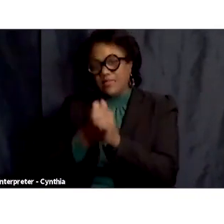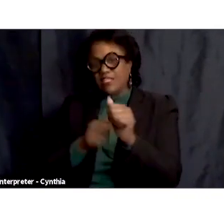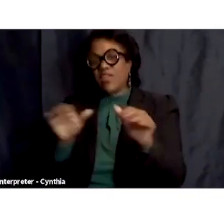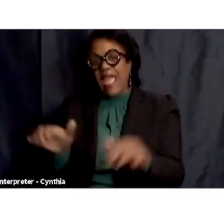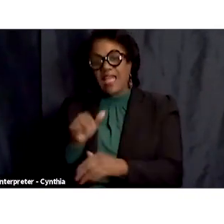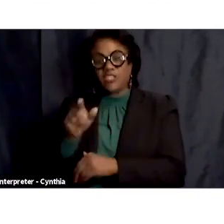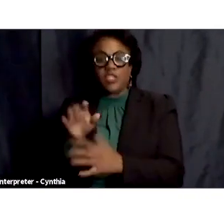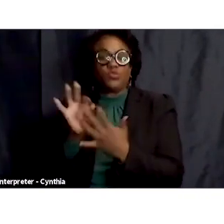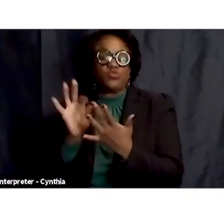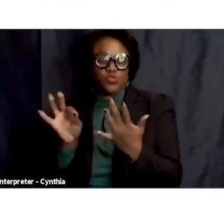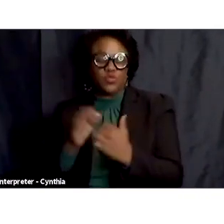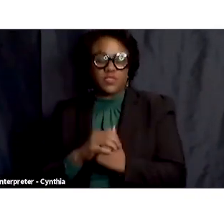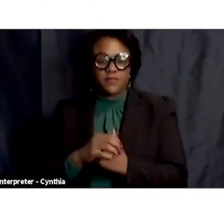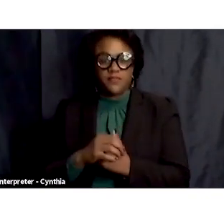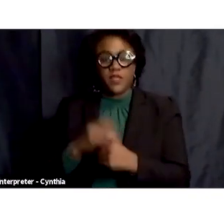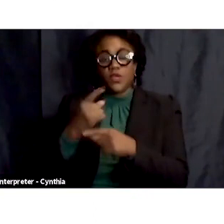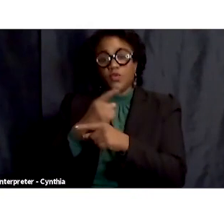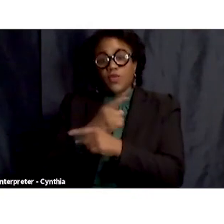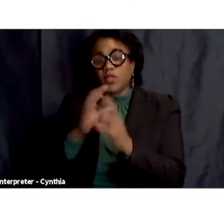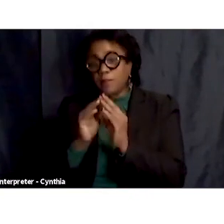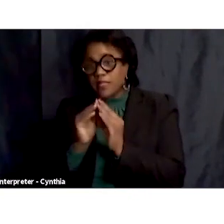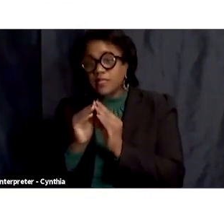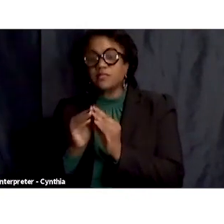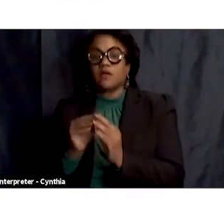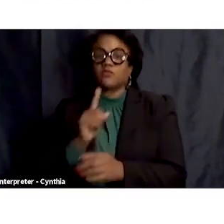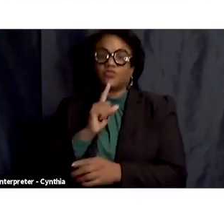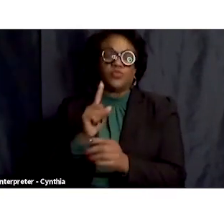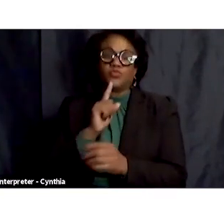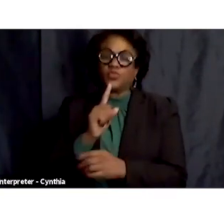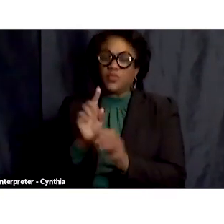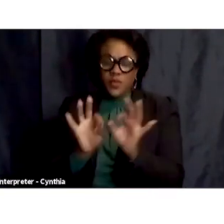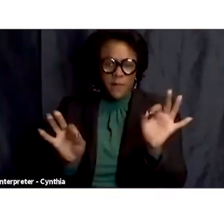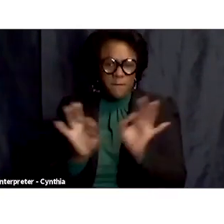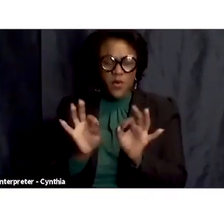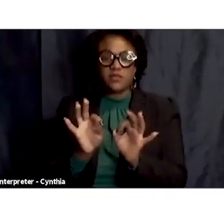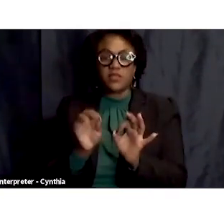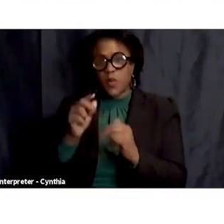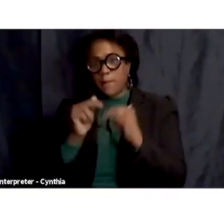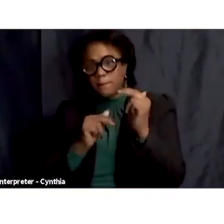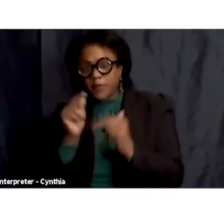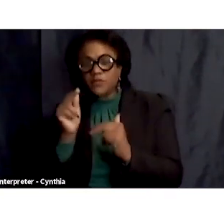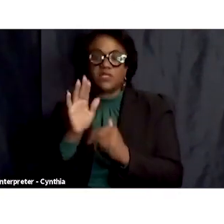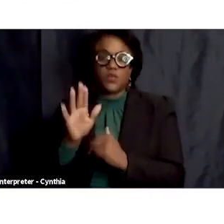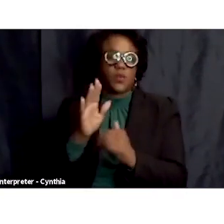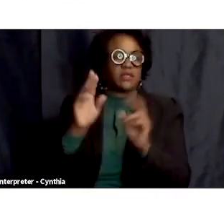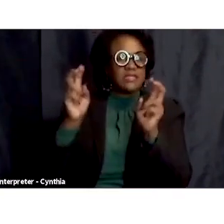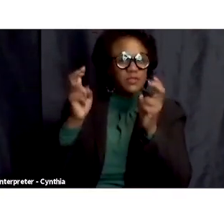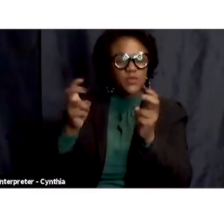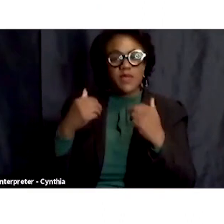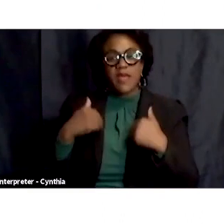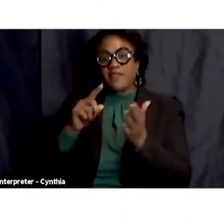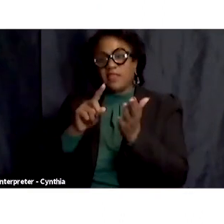to do. Regular meetings. Regular meetings are super duper important as you're building around an issue. Having